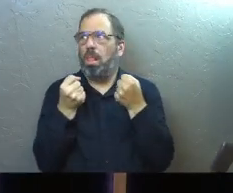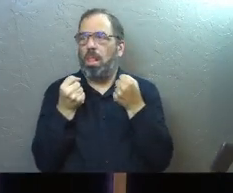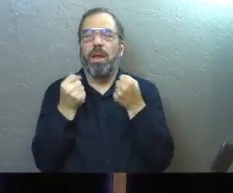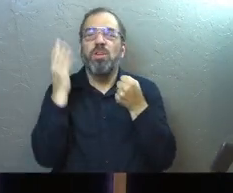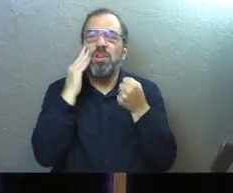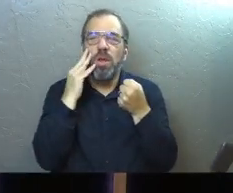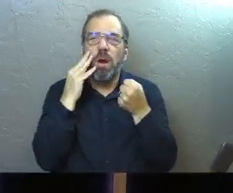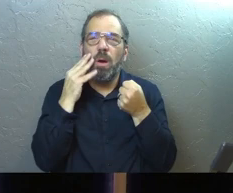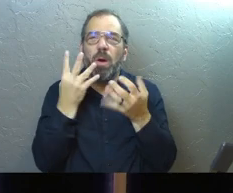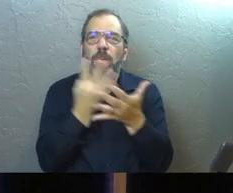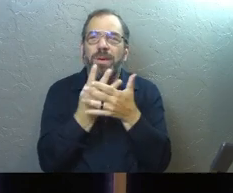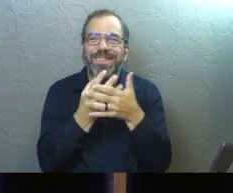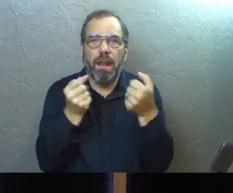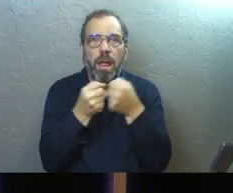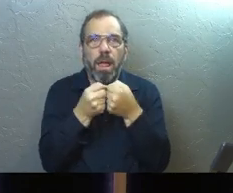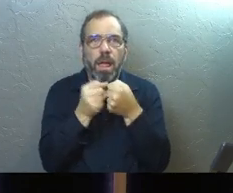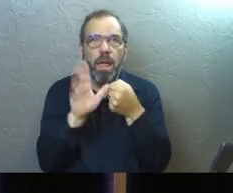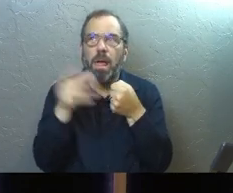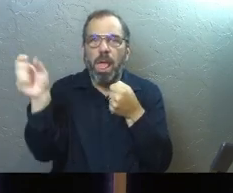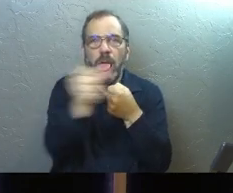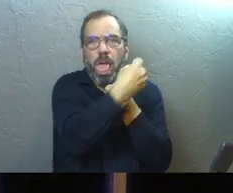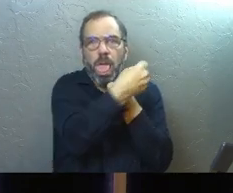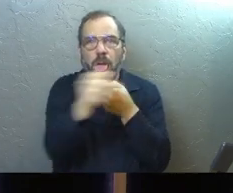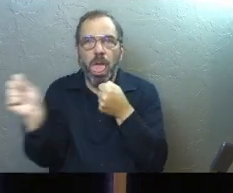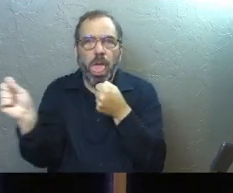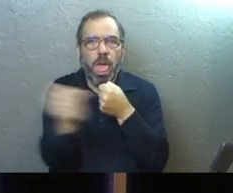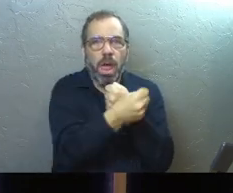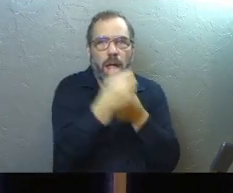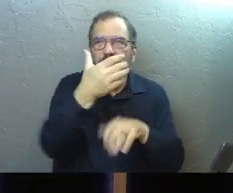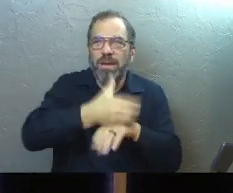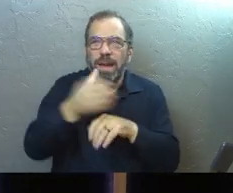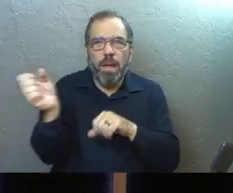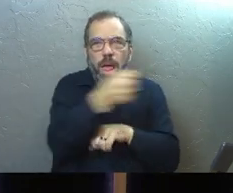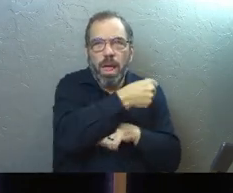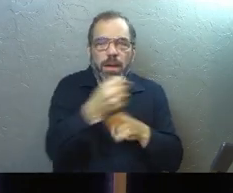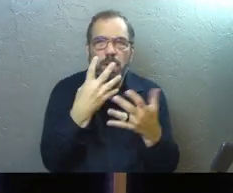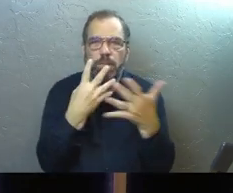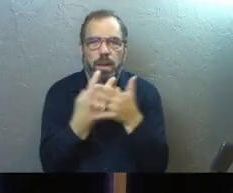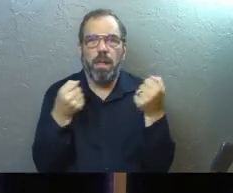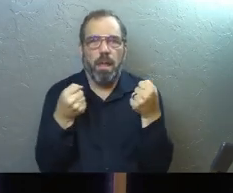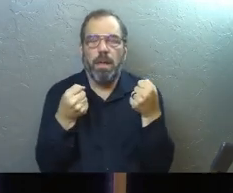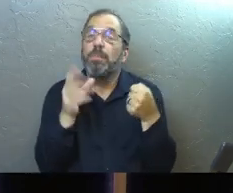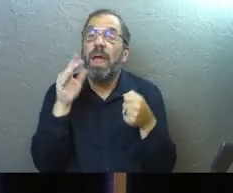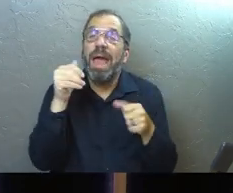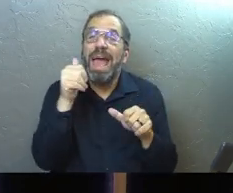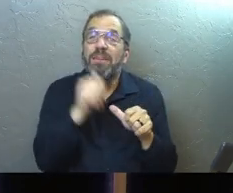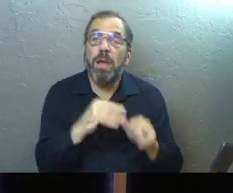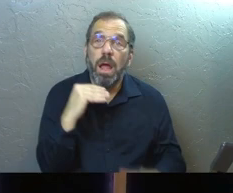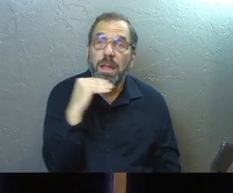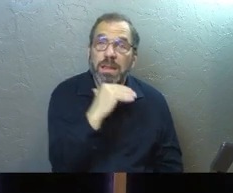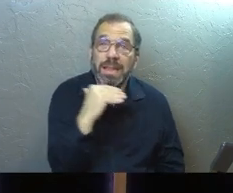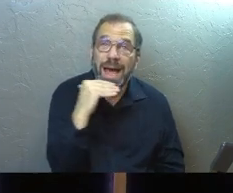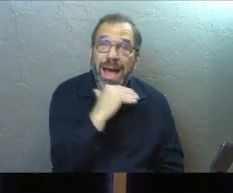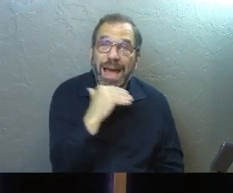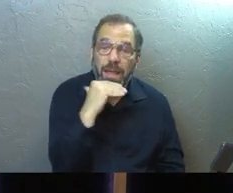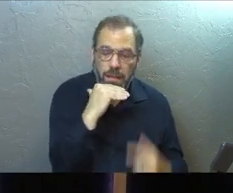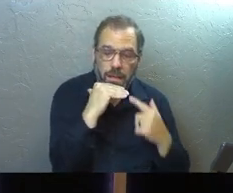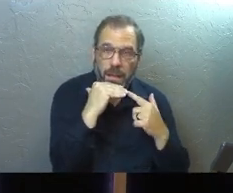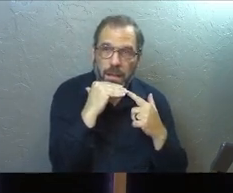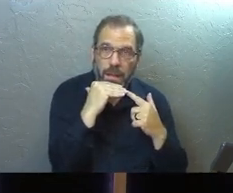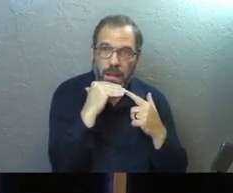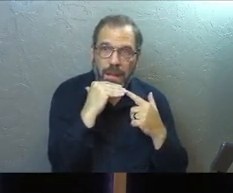That's what you face yourself. Is it's a prison. Every lie that you tell, what it